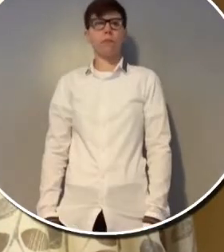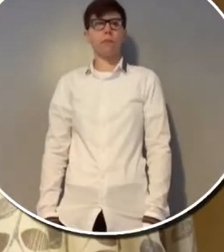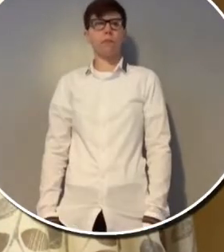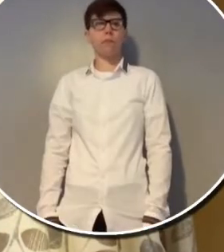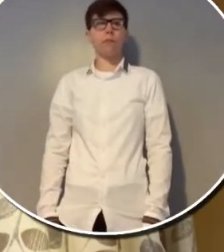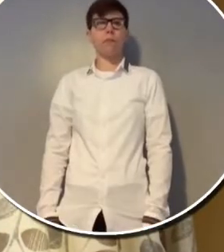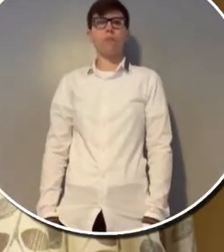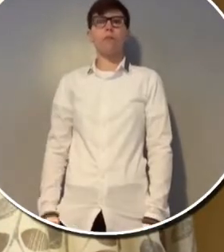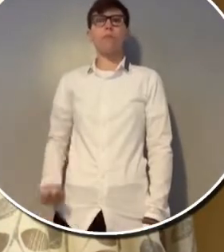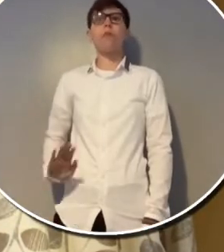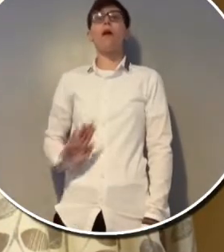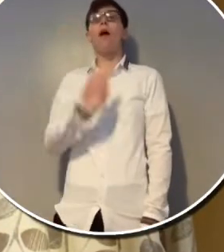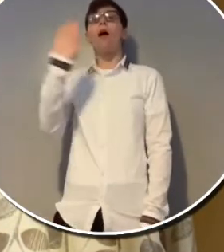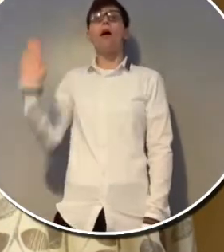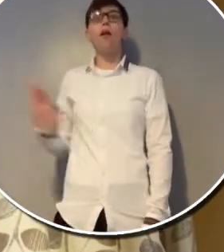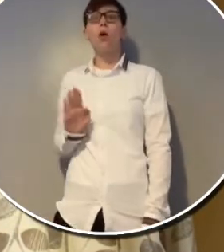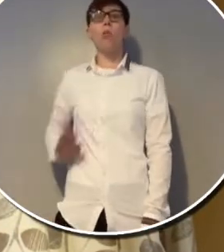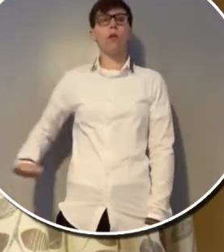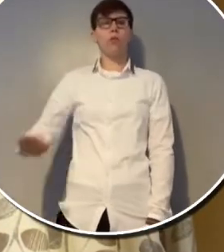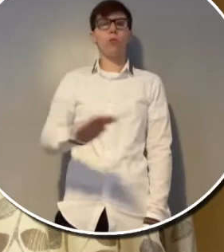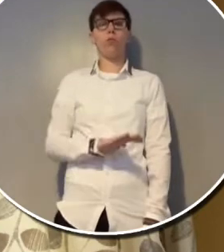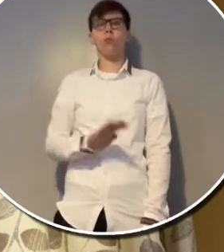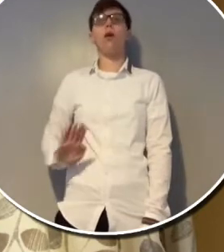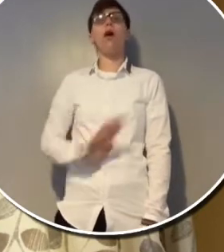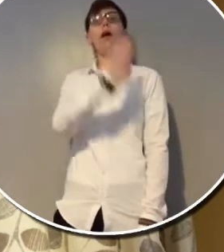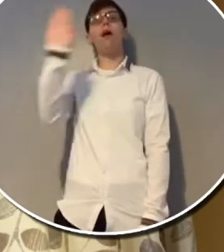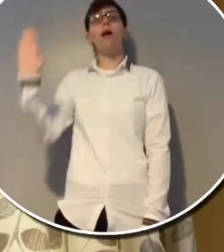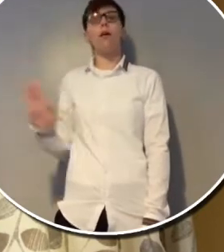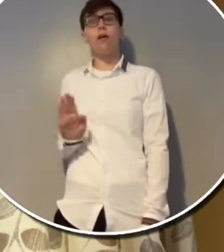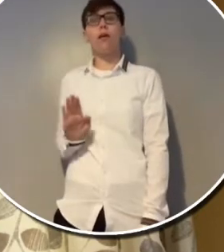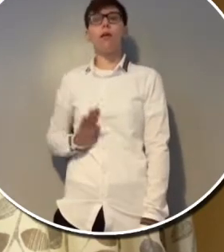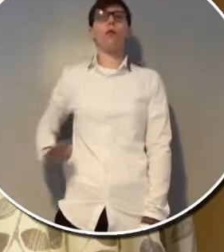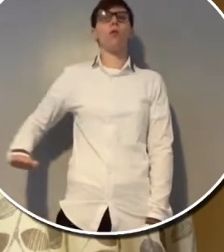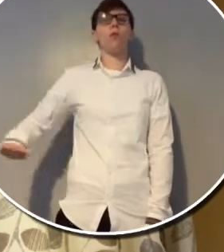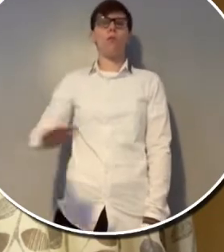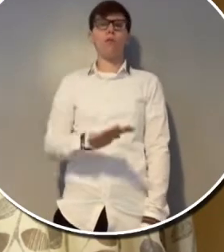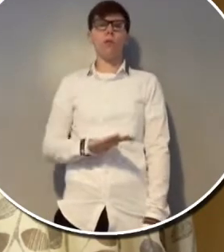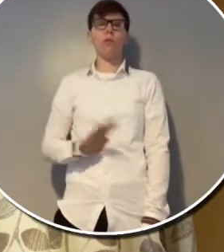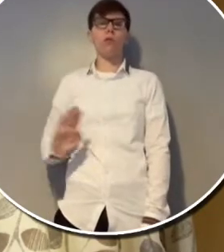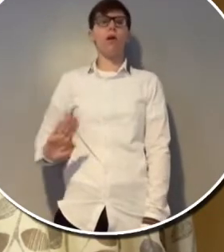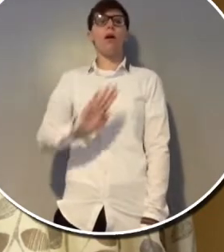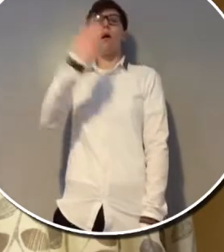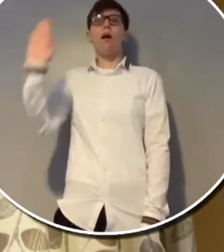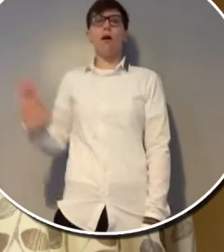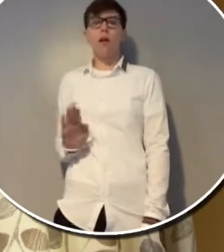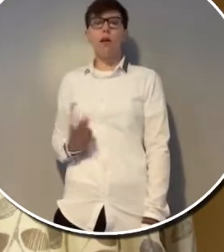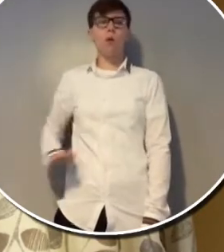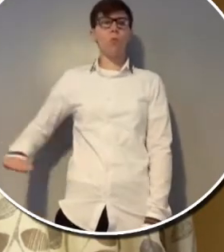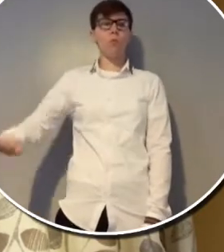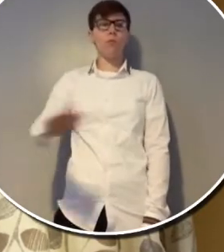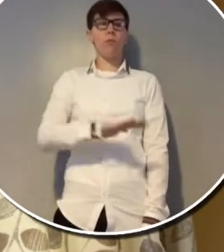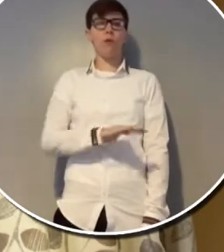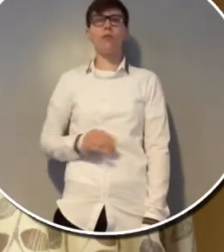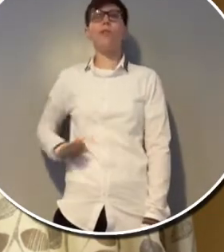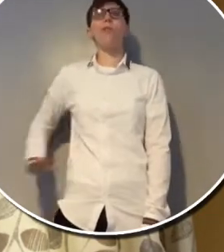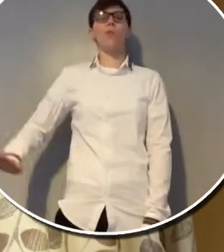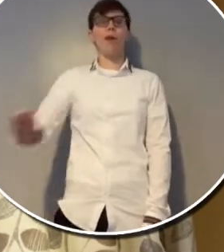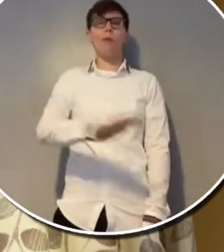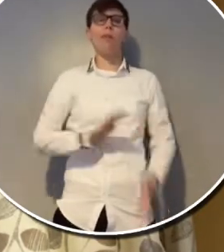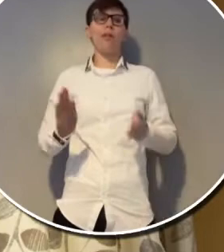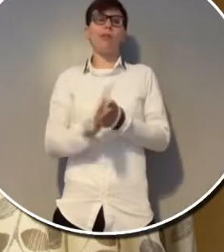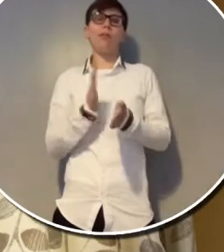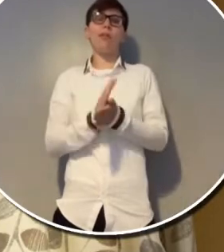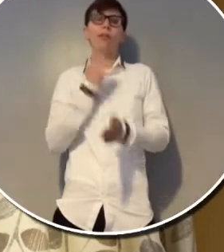start my rhyme times with this, and if you know the words, if you're happy and you know it, you'll be able to join in really easily. So it just